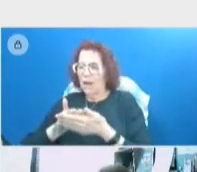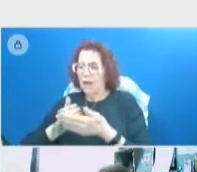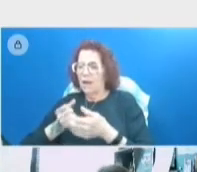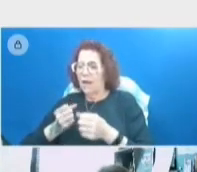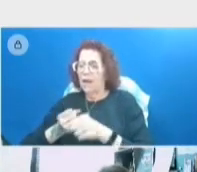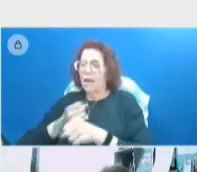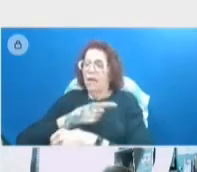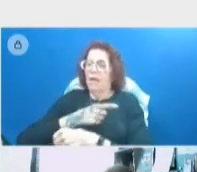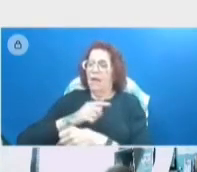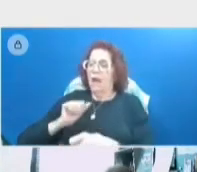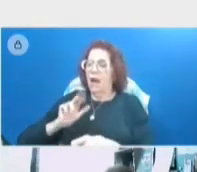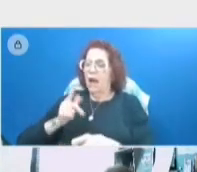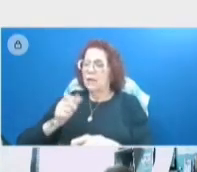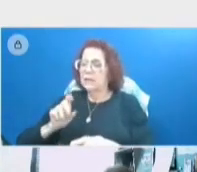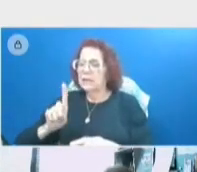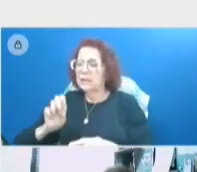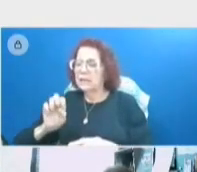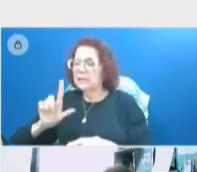Party line.